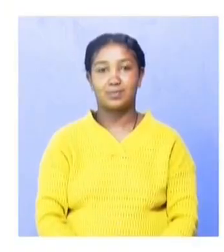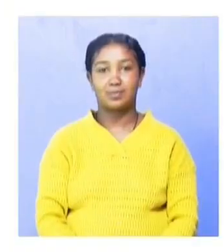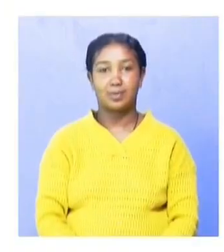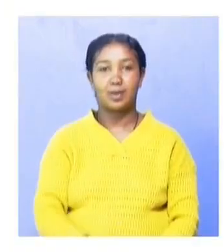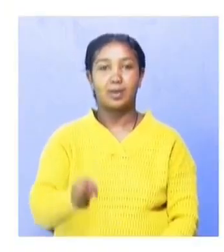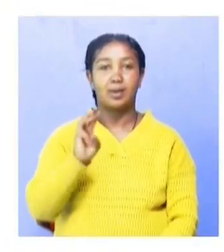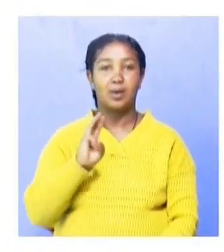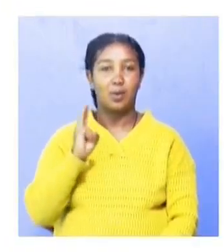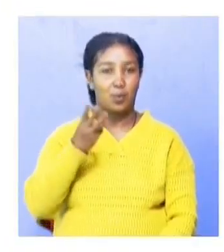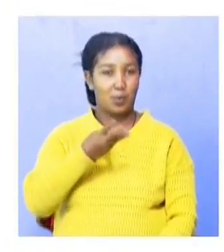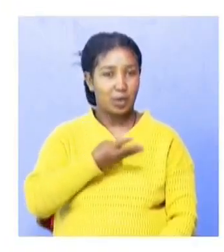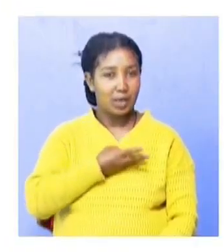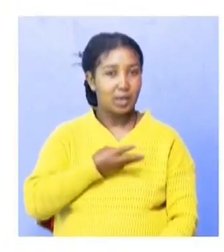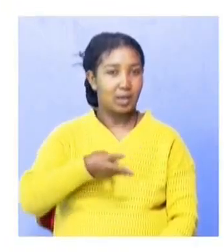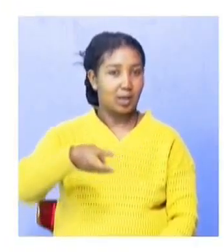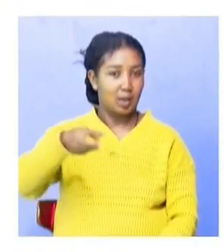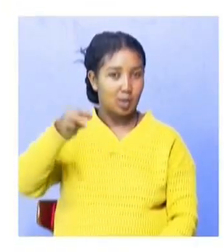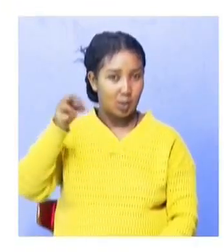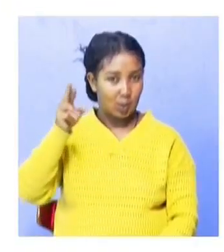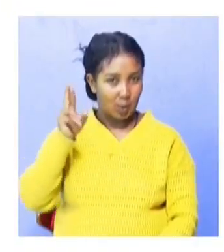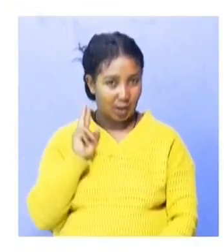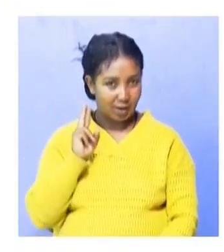We were